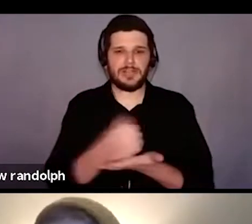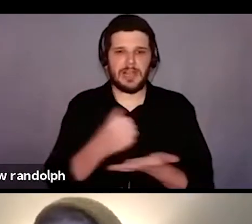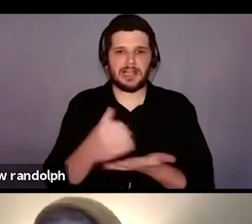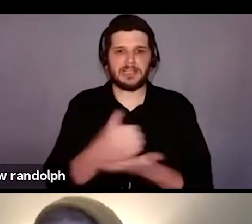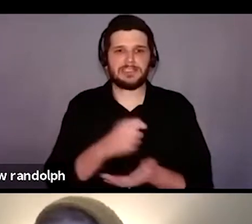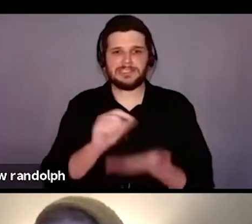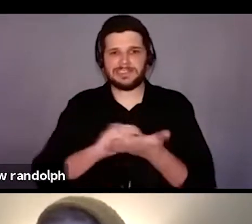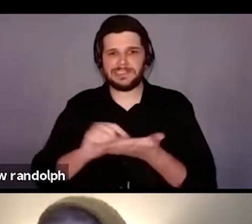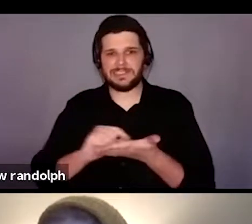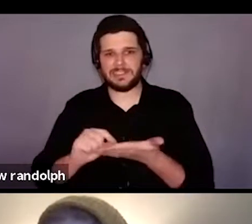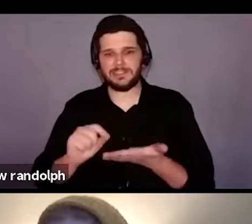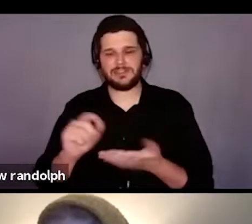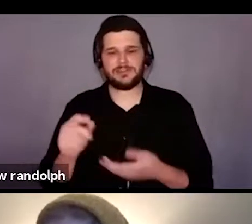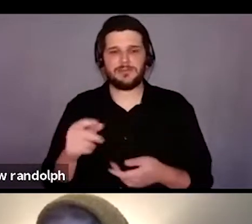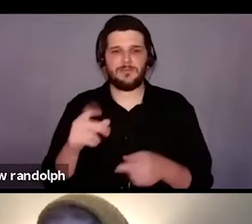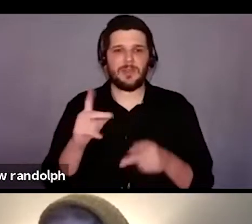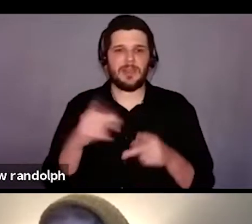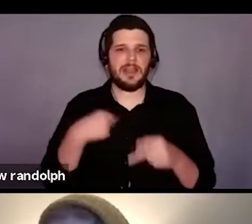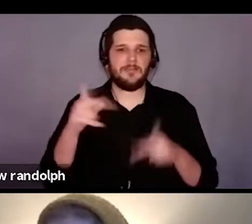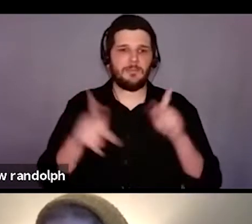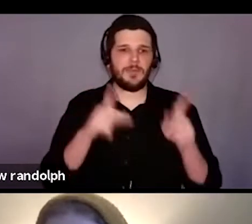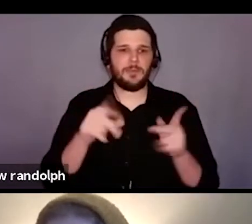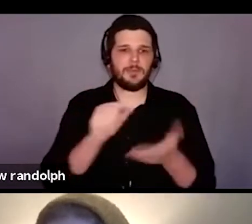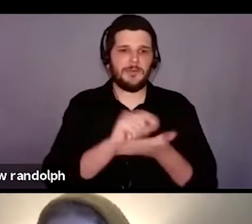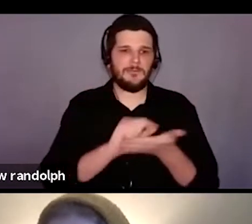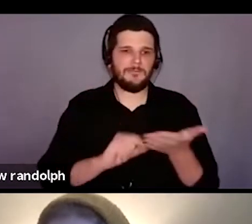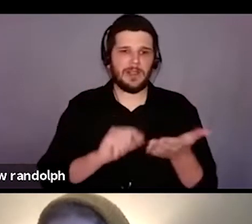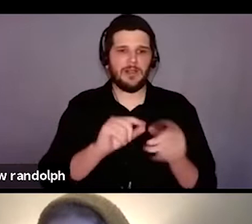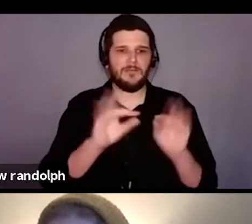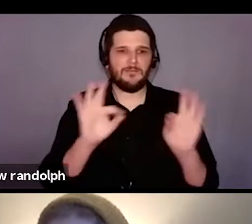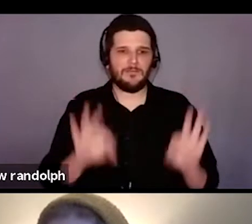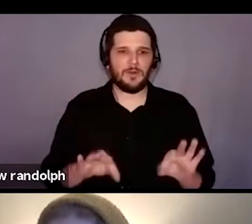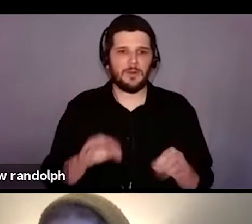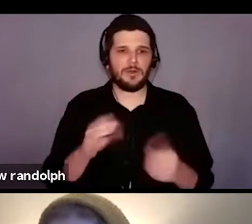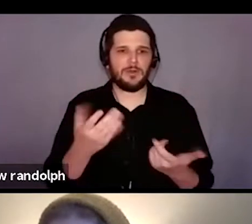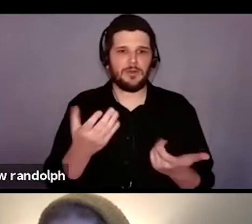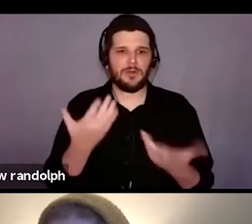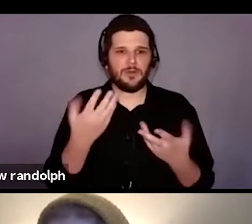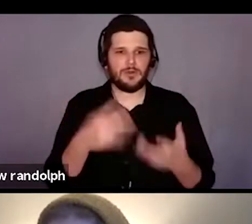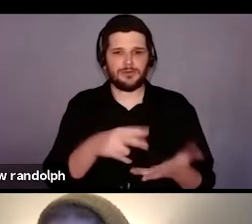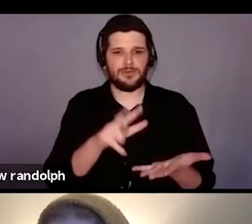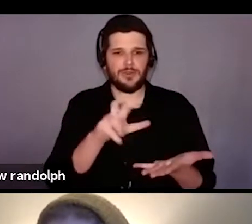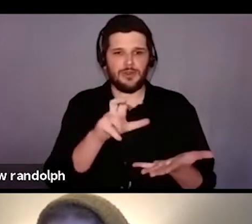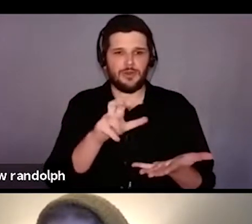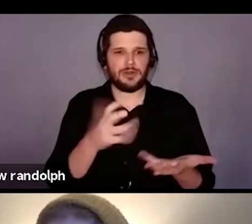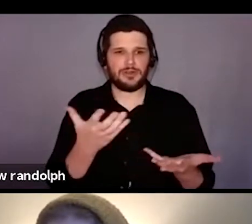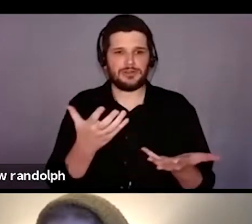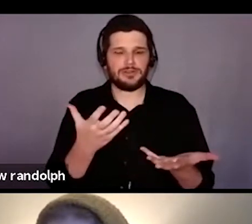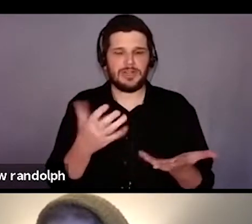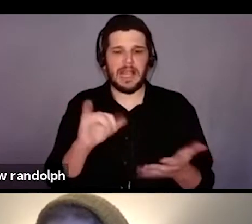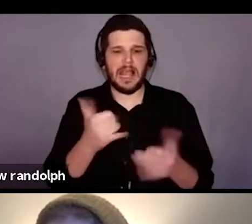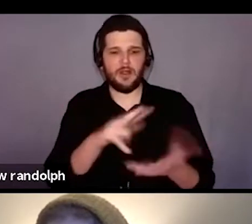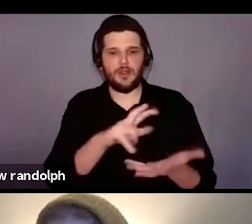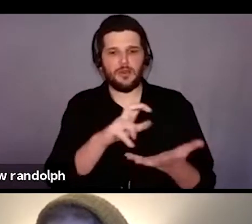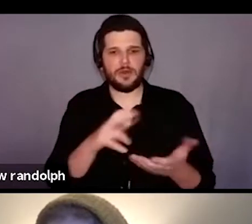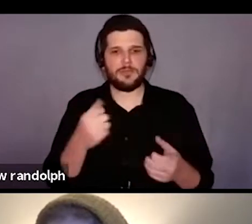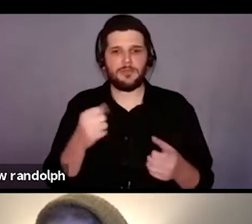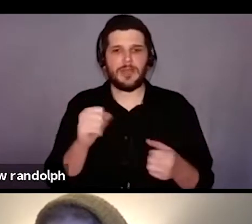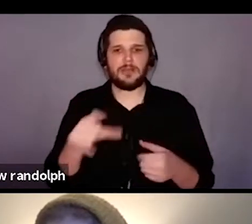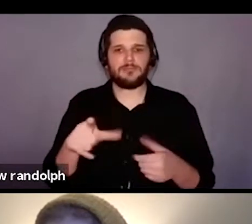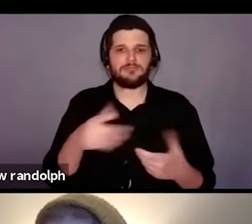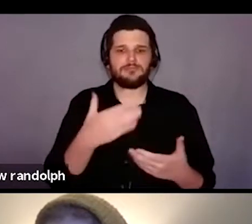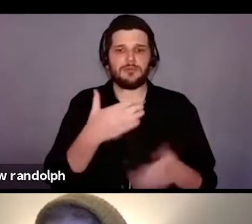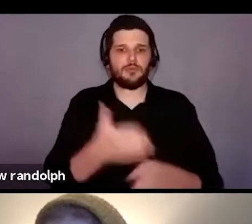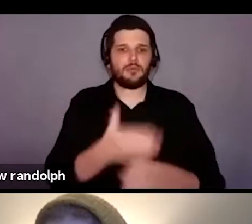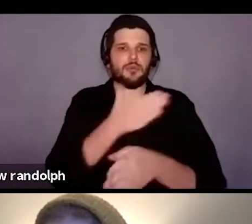signatures and having people fill out a form of like the ways that the 300 has allowed them to live. And like you said, so